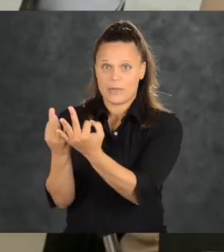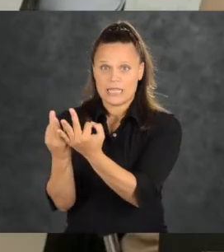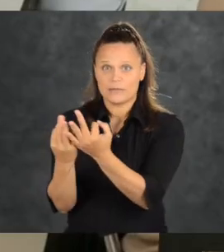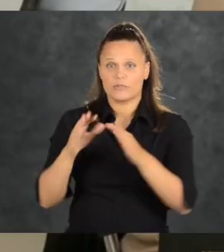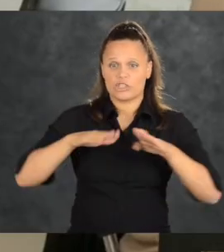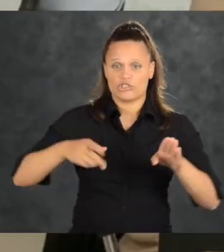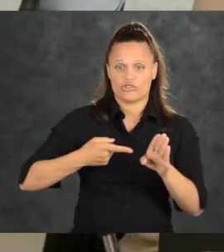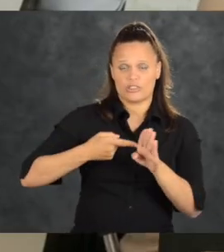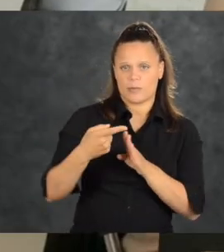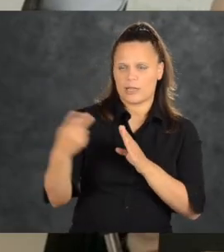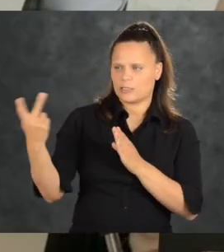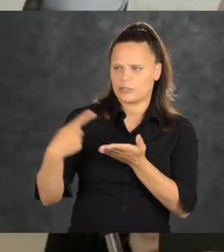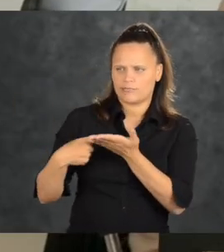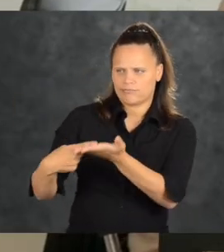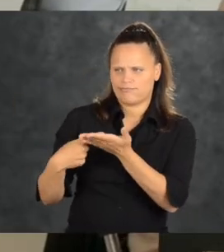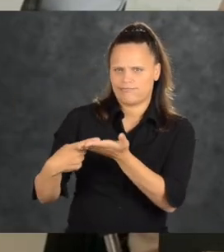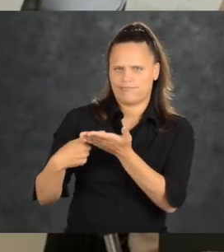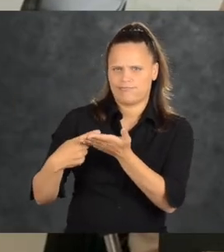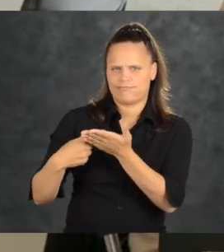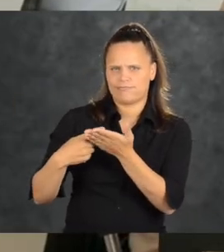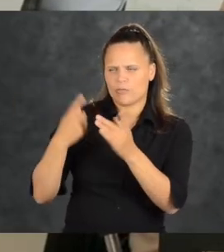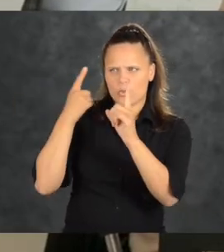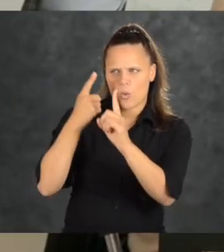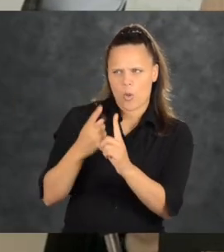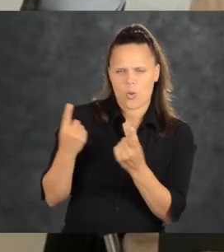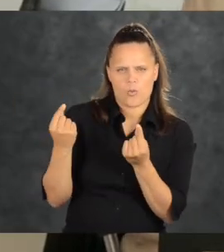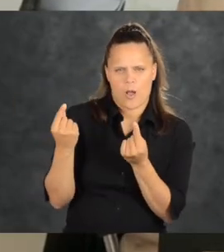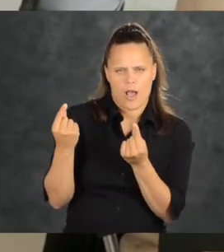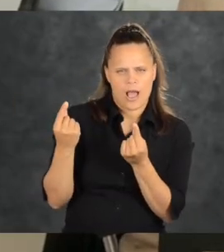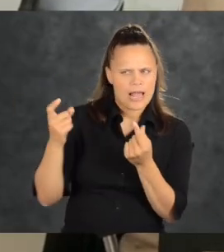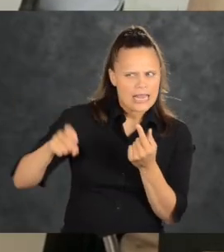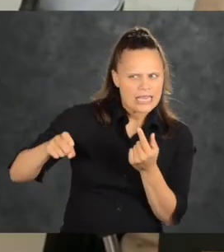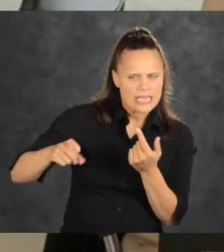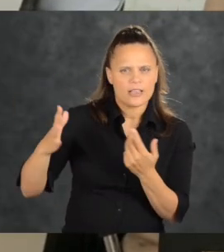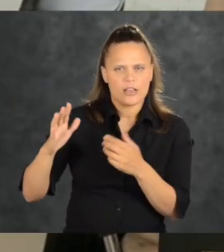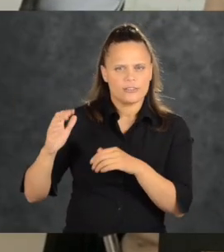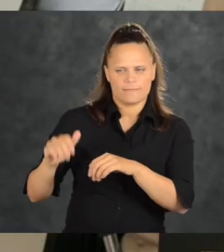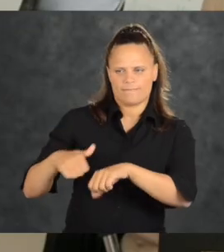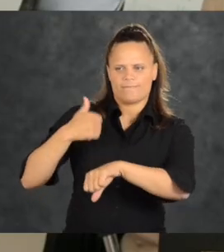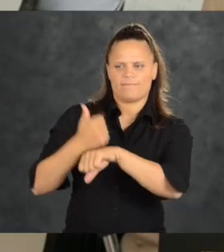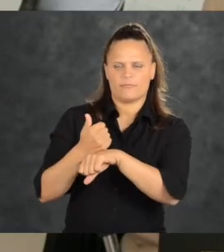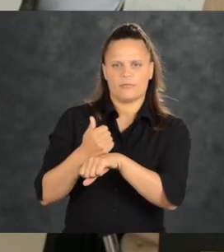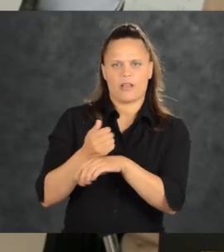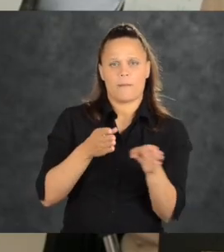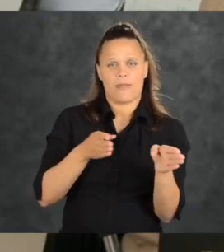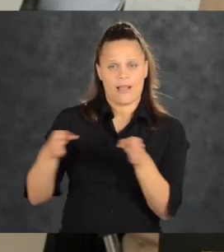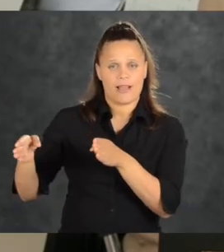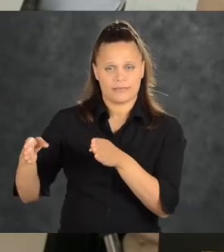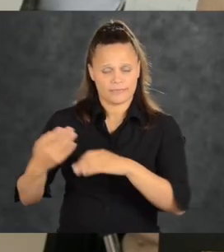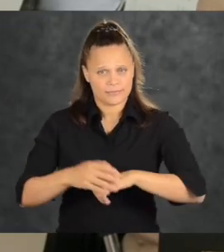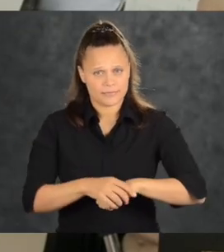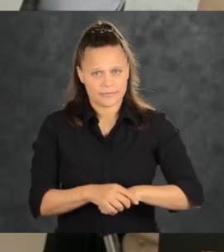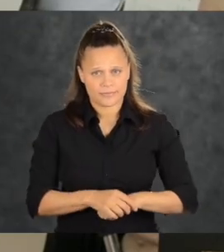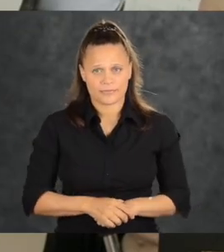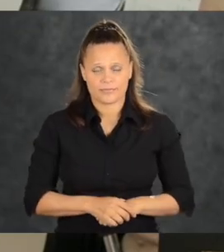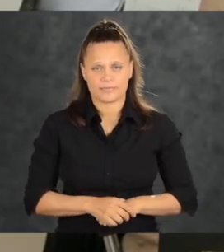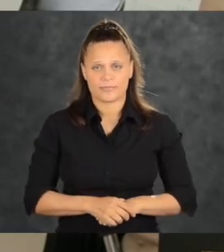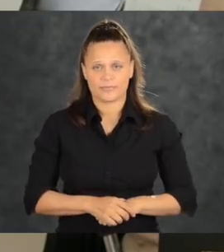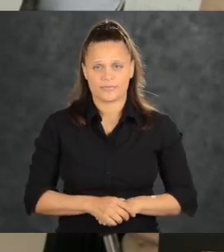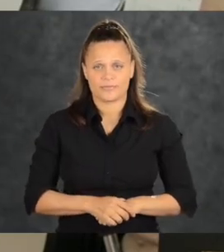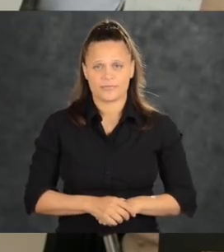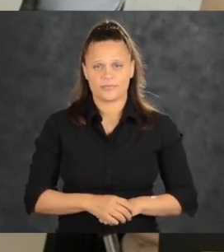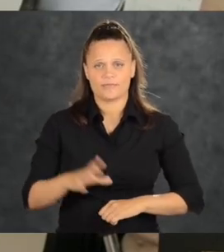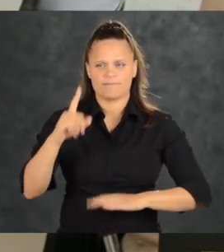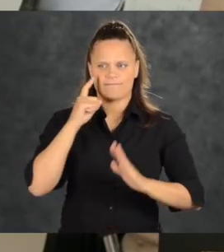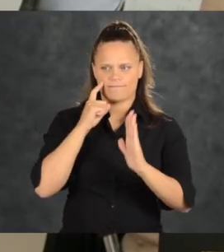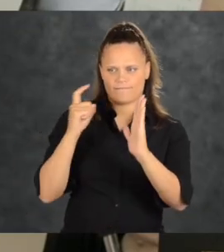A candidate with a cognitive disability hands his resume to a manager in a suit. The Special Appointment Program is designed to give